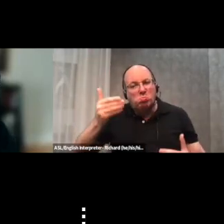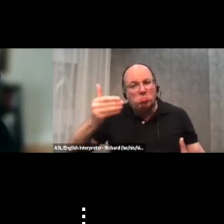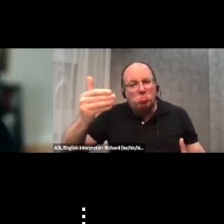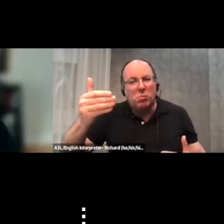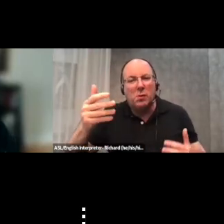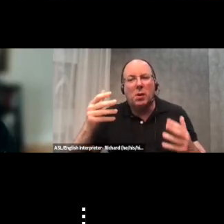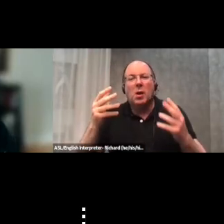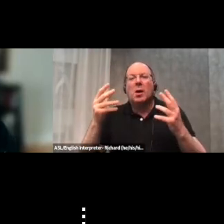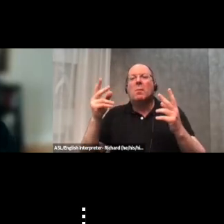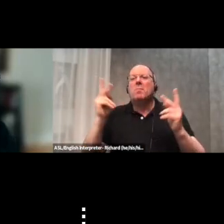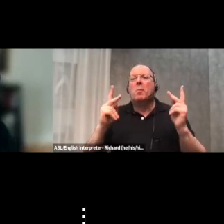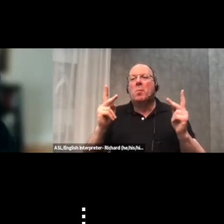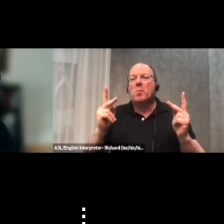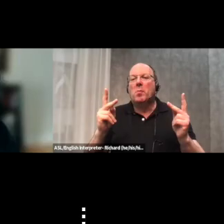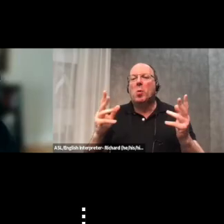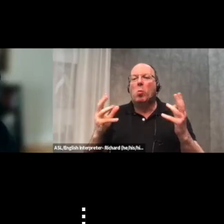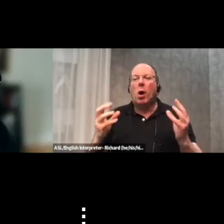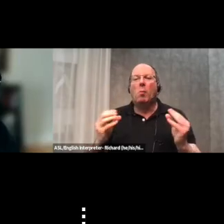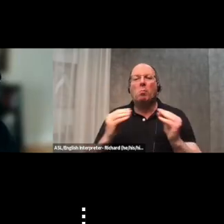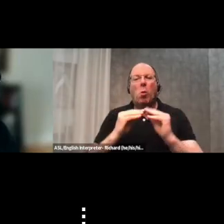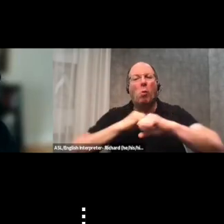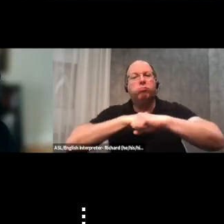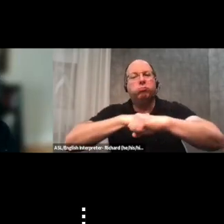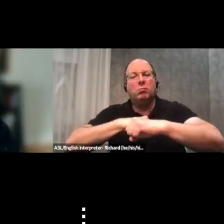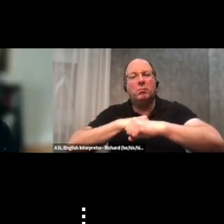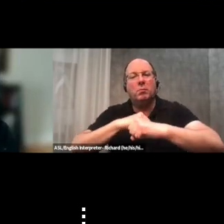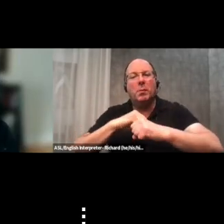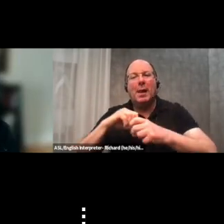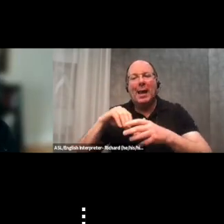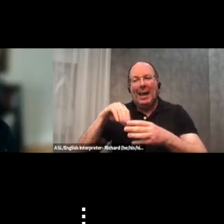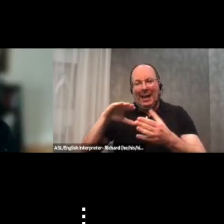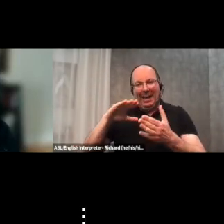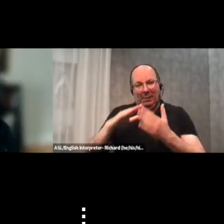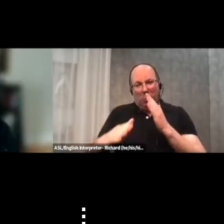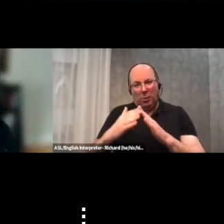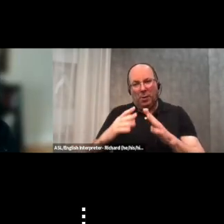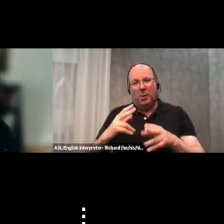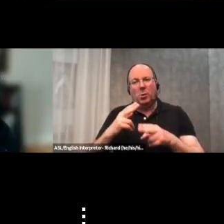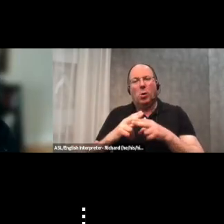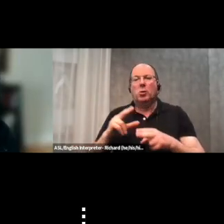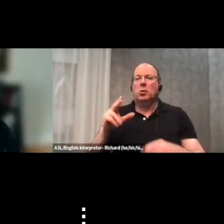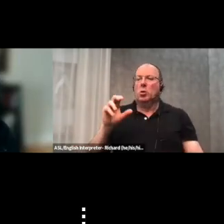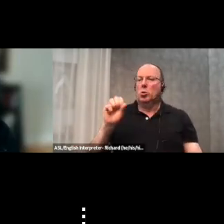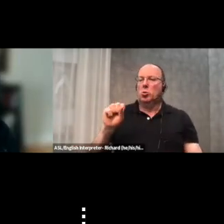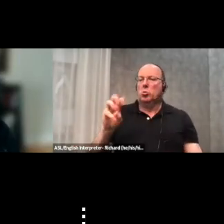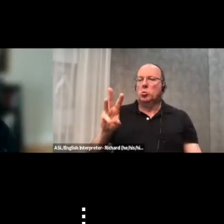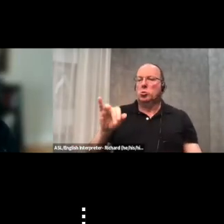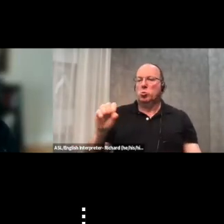to take some precautions. And within the community, they talk about the Swiss cheese method